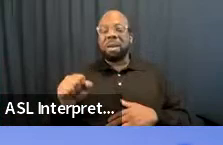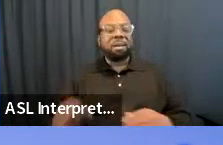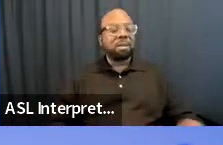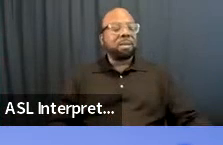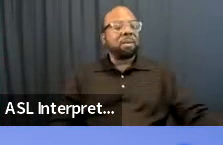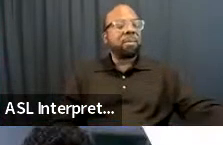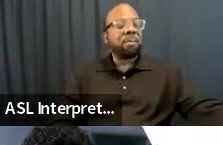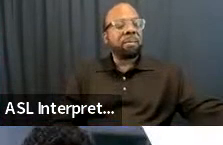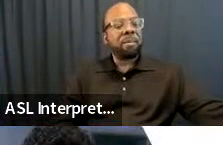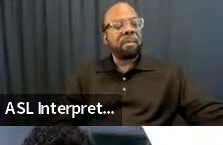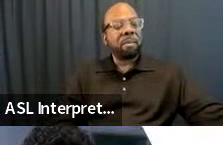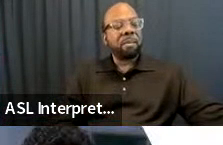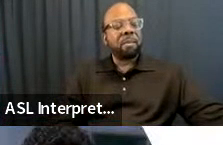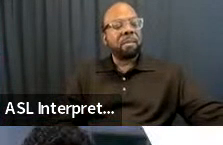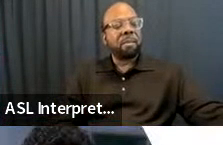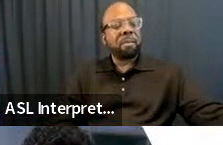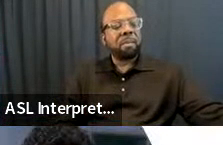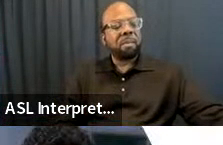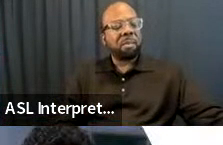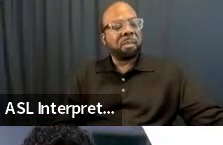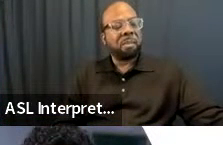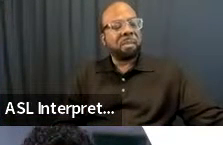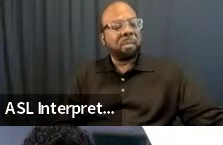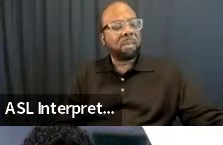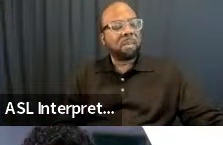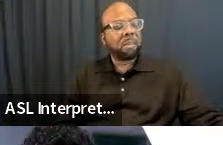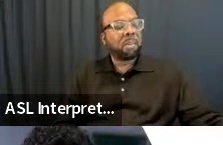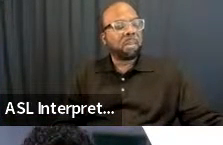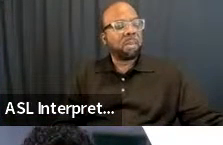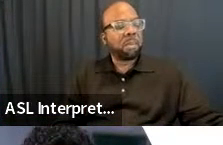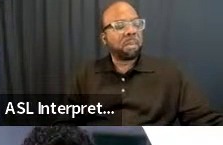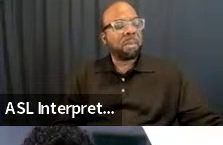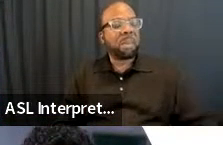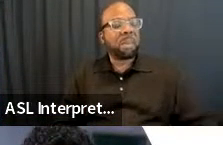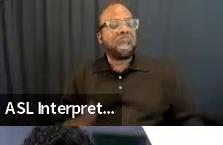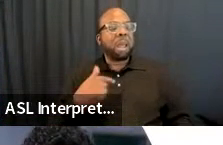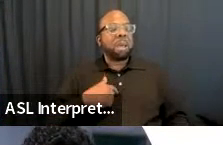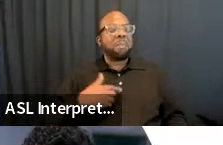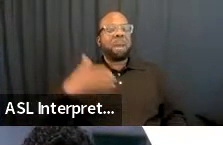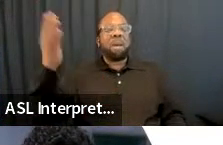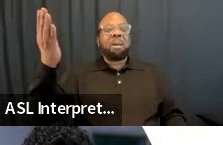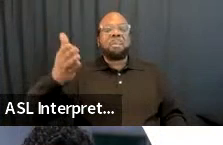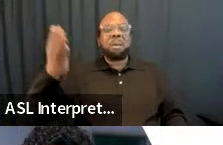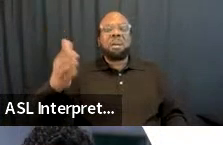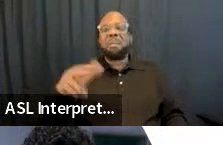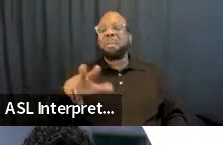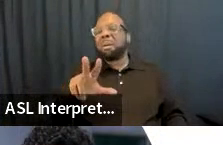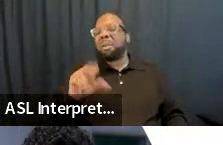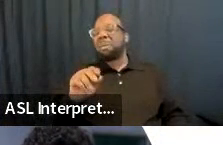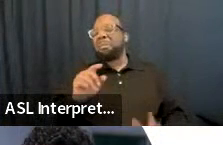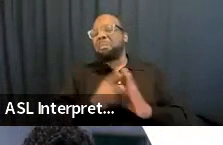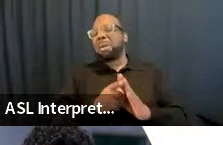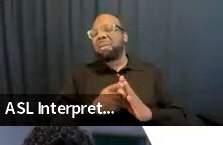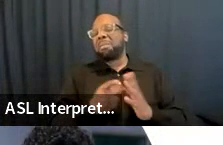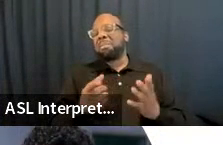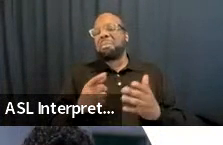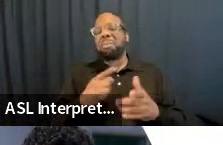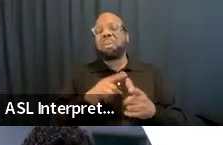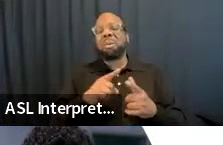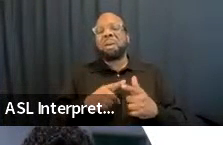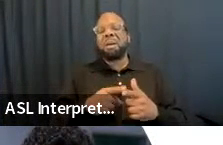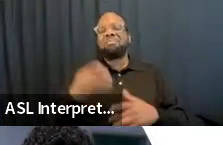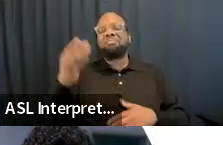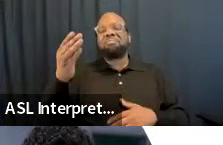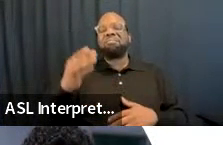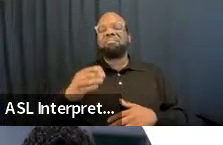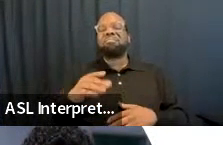next slide, please. My presentation is about 30 minutes long, and we'll have ample time for questions at the end. So